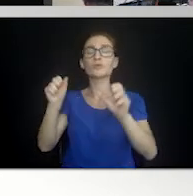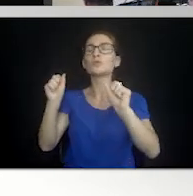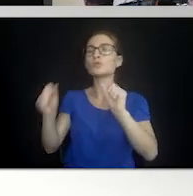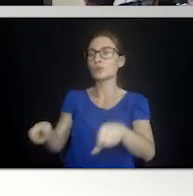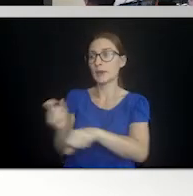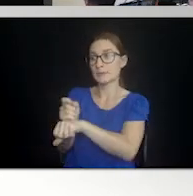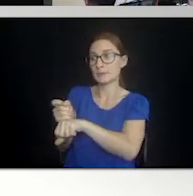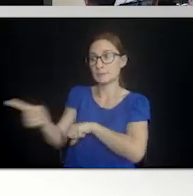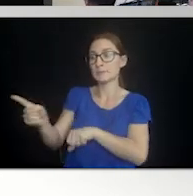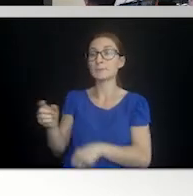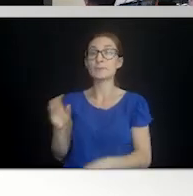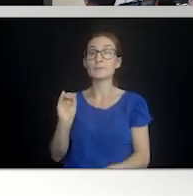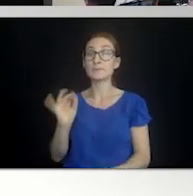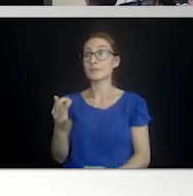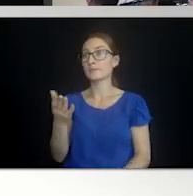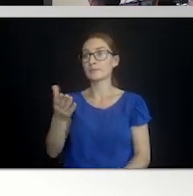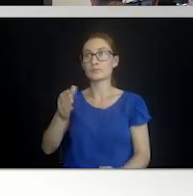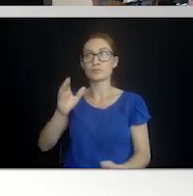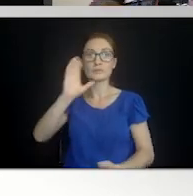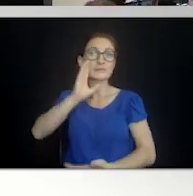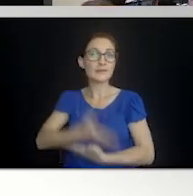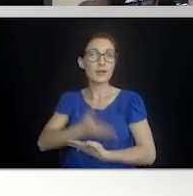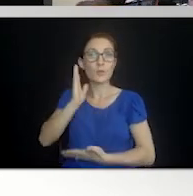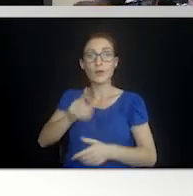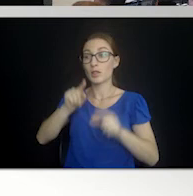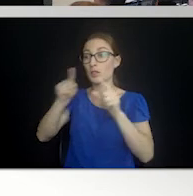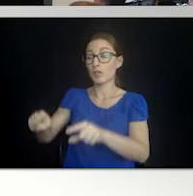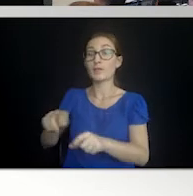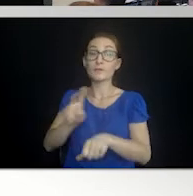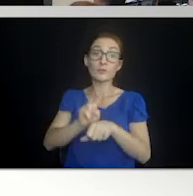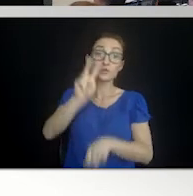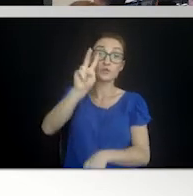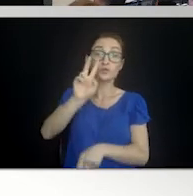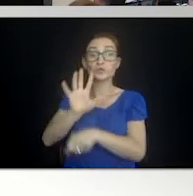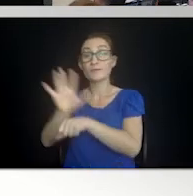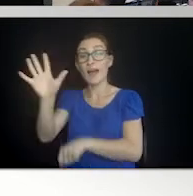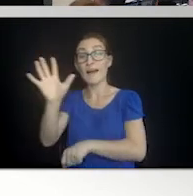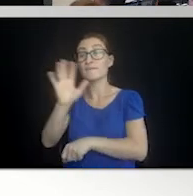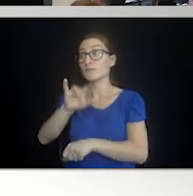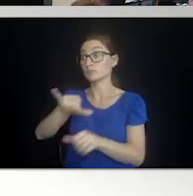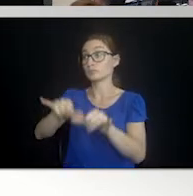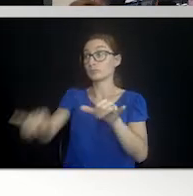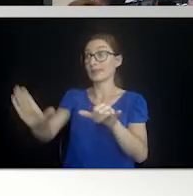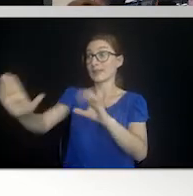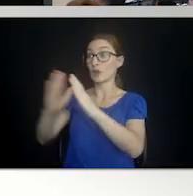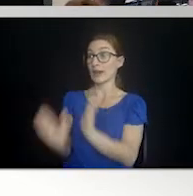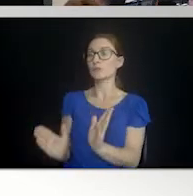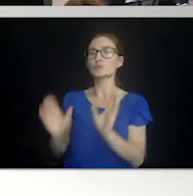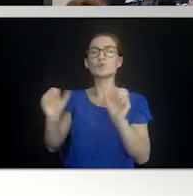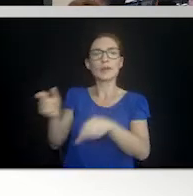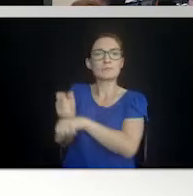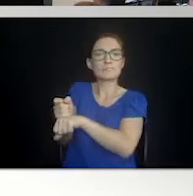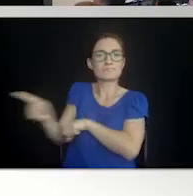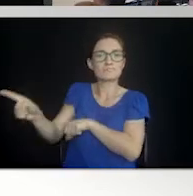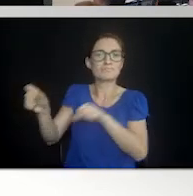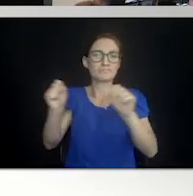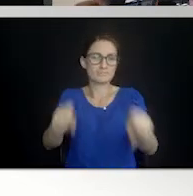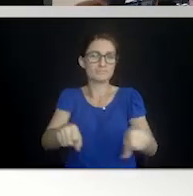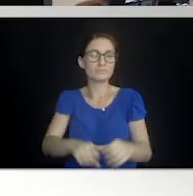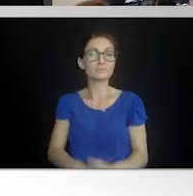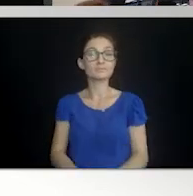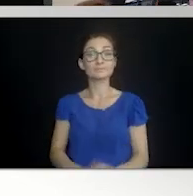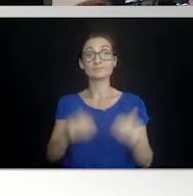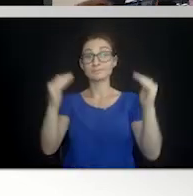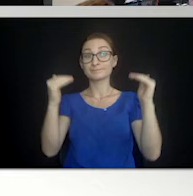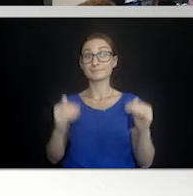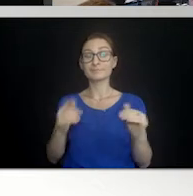know that Bill's going to be at their house from 2 to 5 on Thursday. You can send it to them here as well. Next